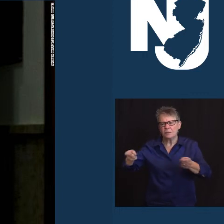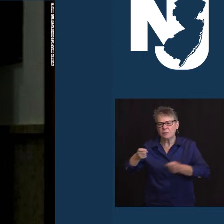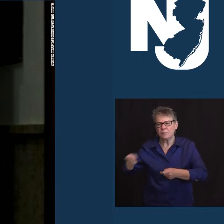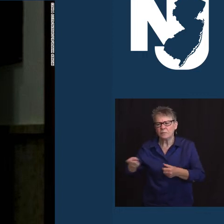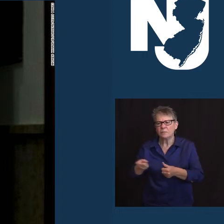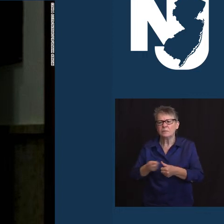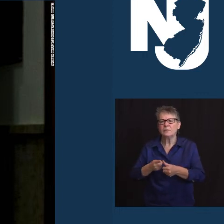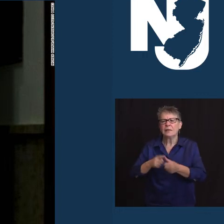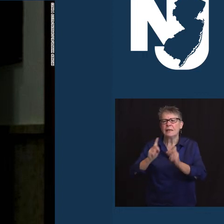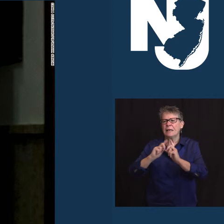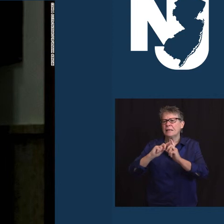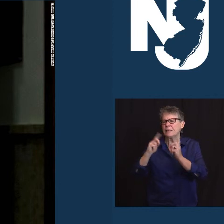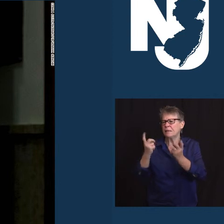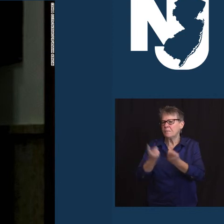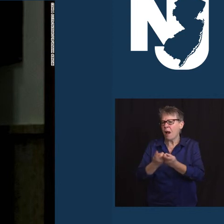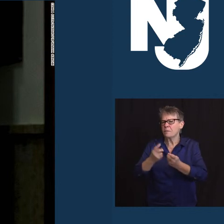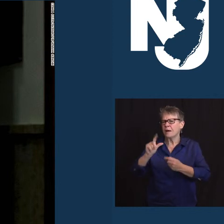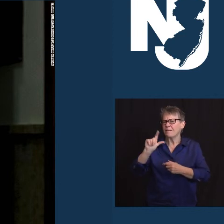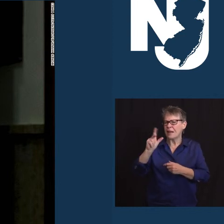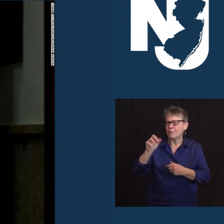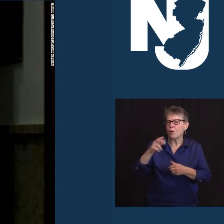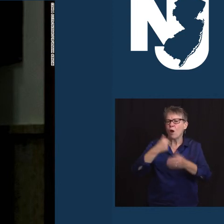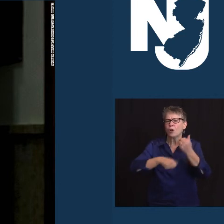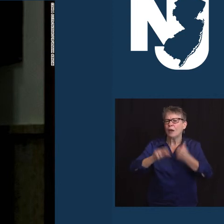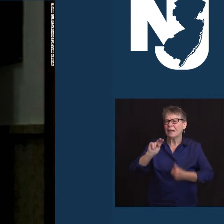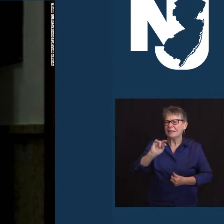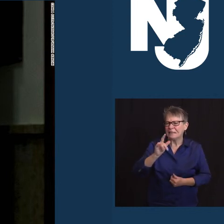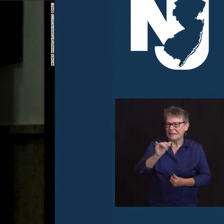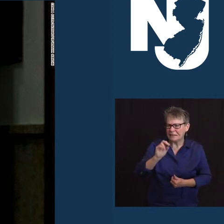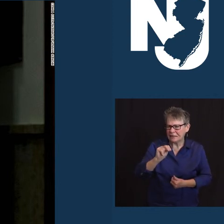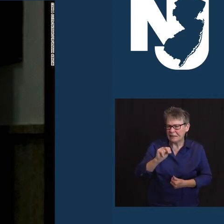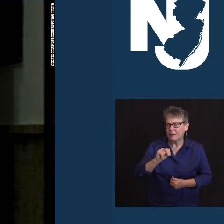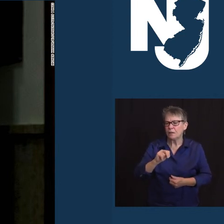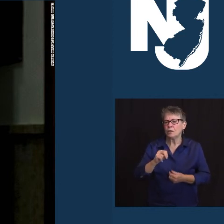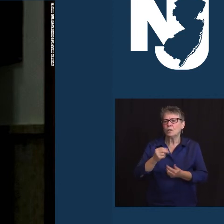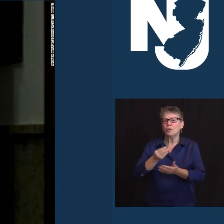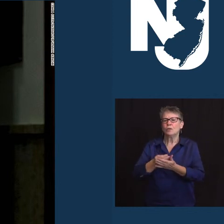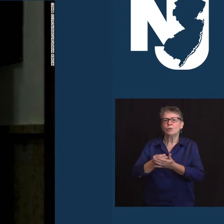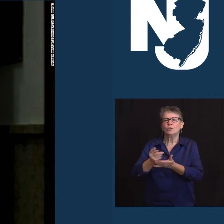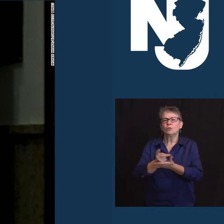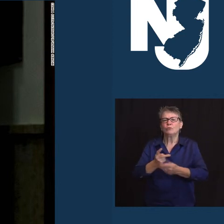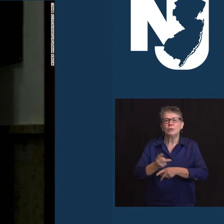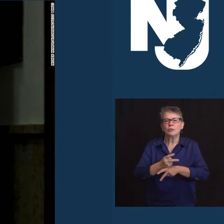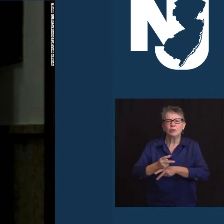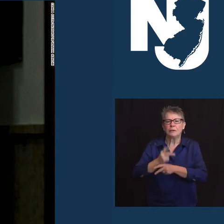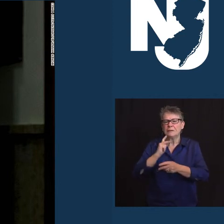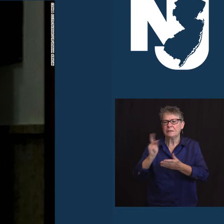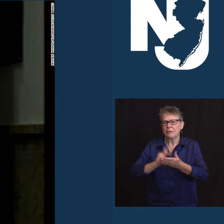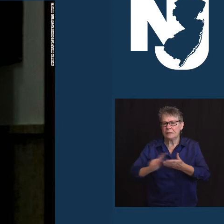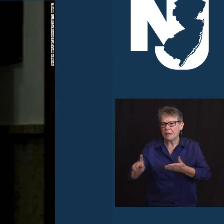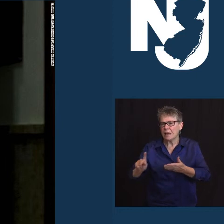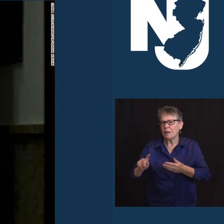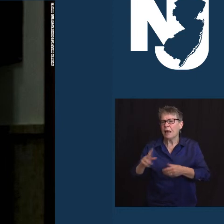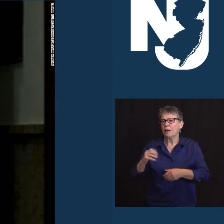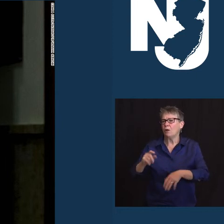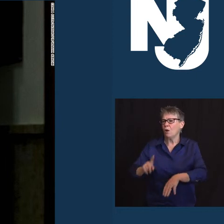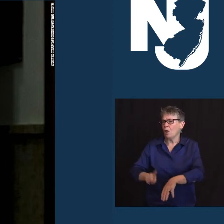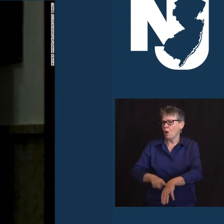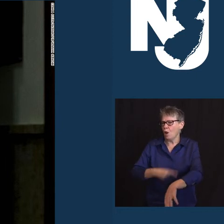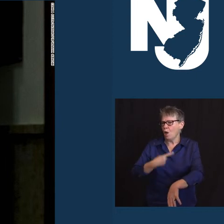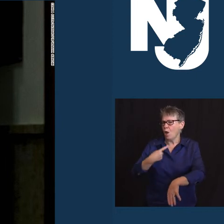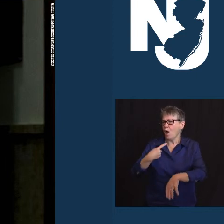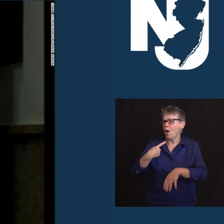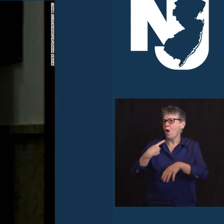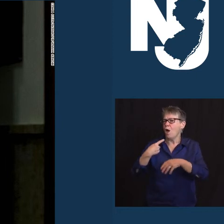President Nixon, Treasury Secretary, and one of the longest-serving Secretaries of State in our nation's history. He was also as knowledgeable as